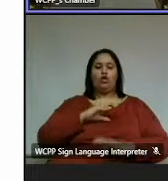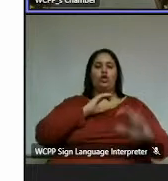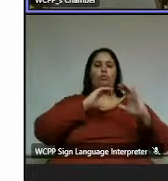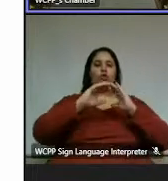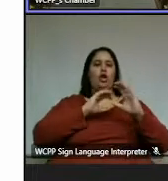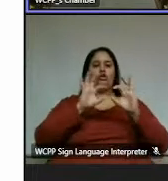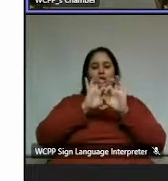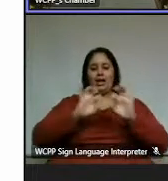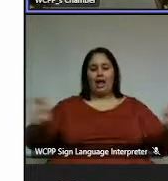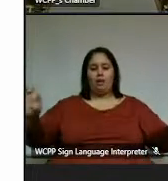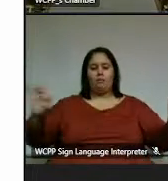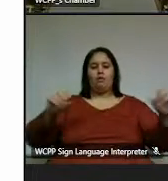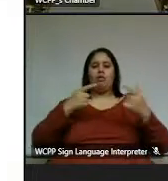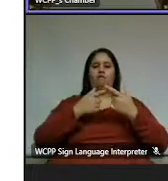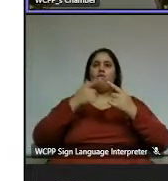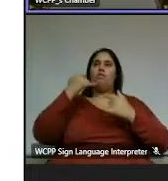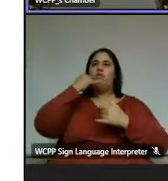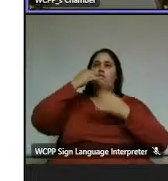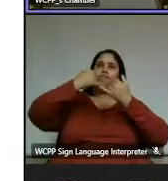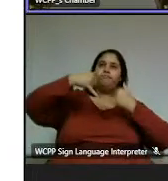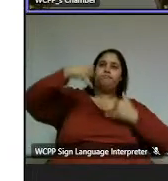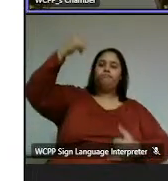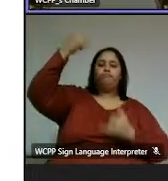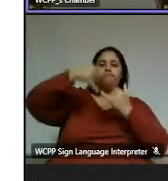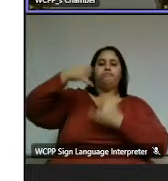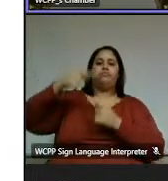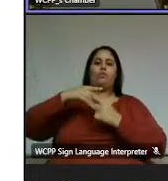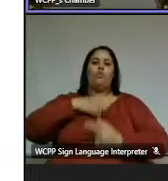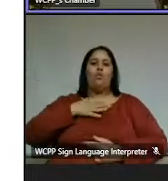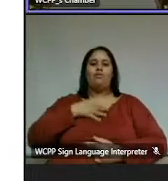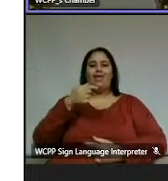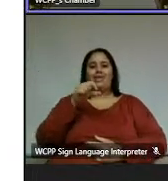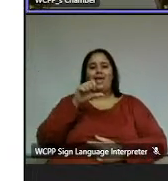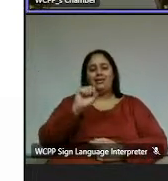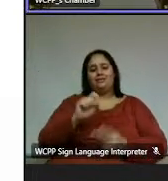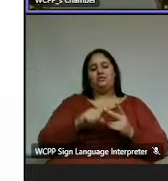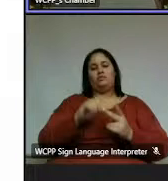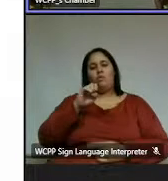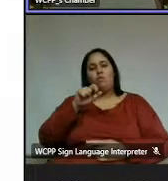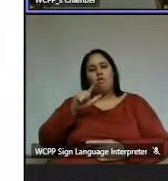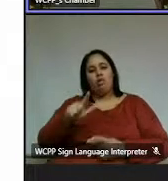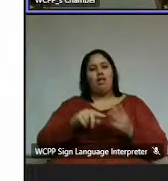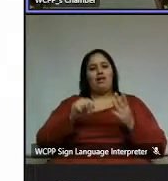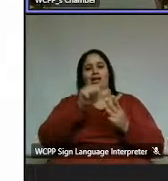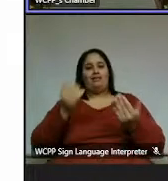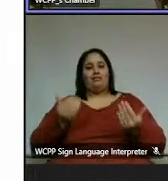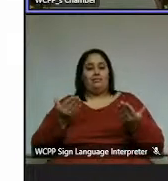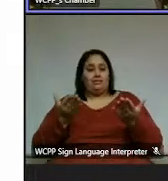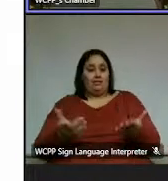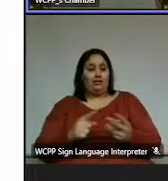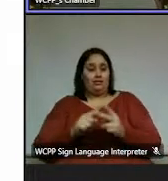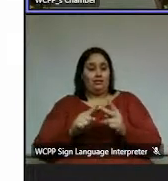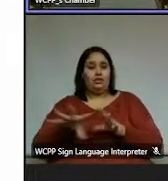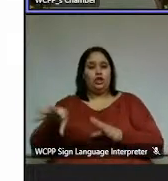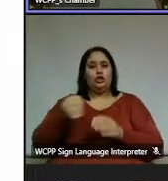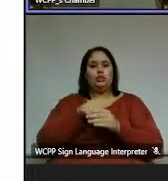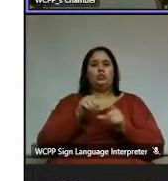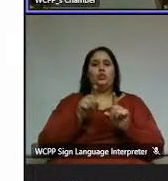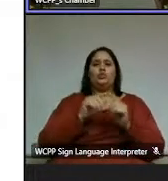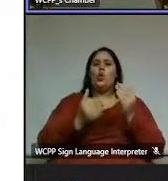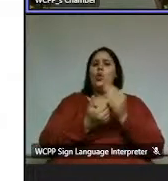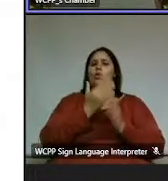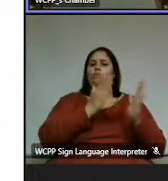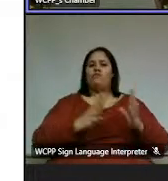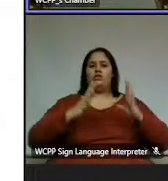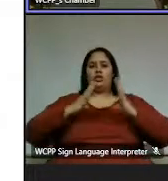cables, pipelines, water, gas, oil, and other services. The bill introduces new provisions